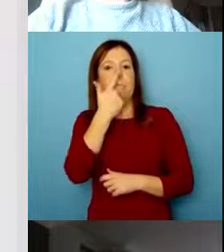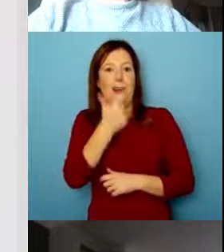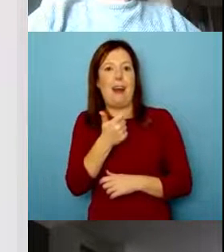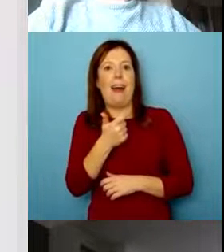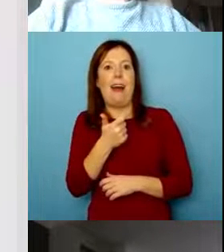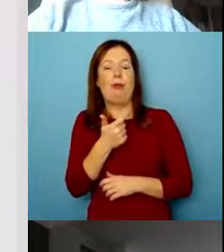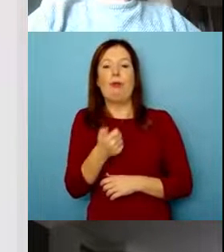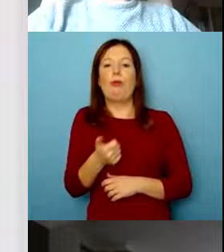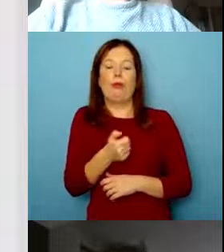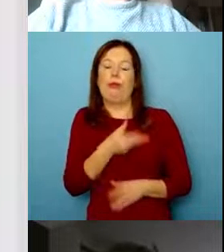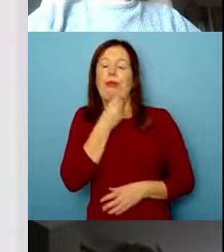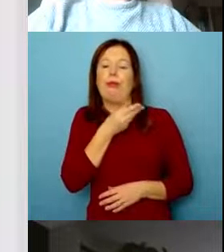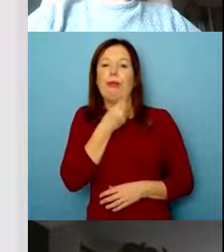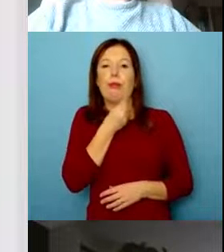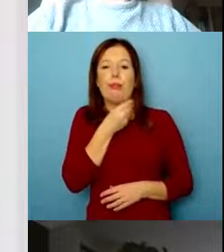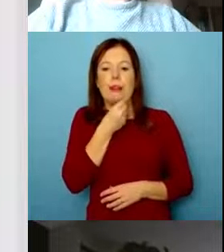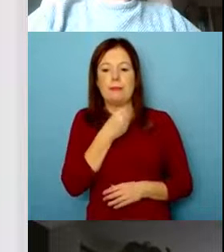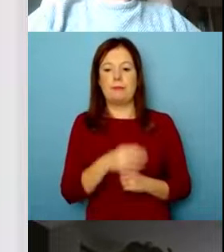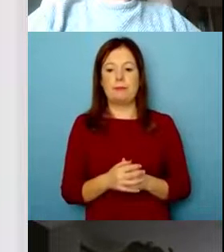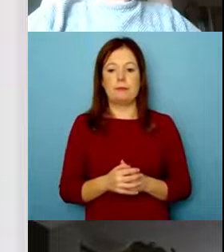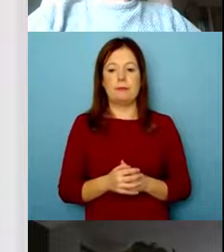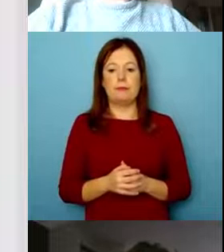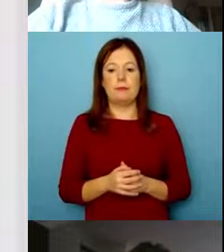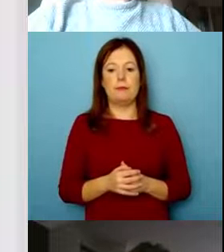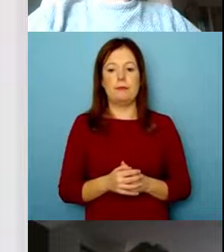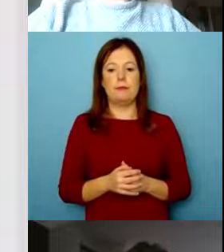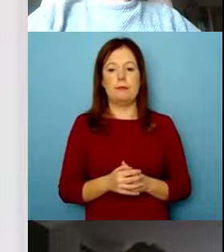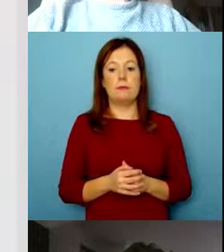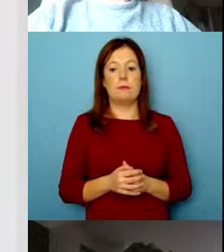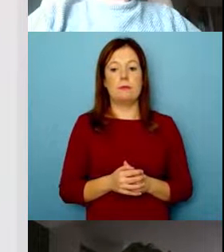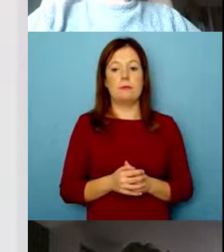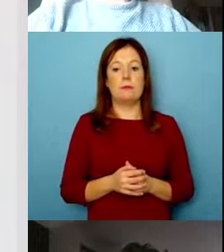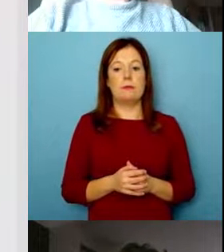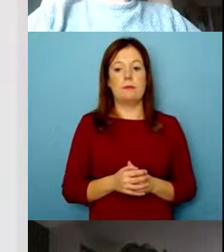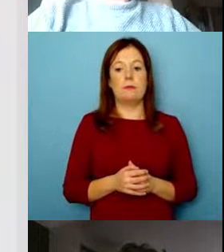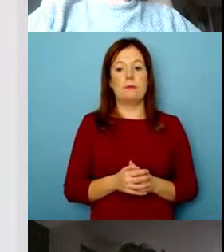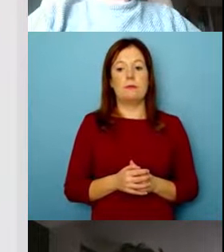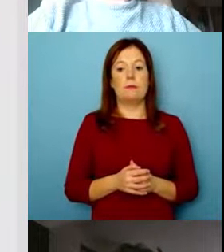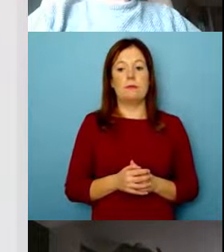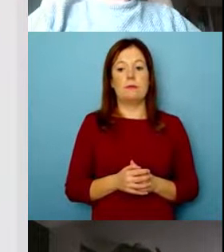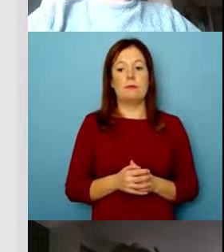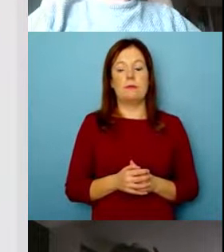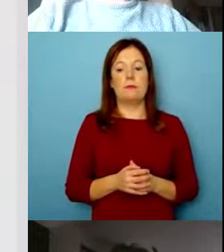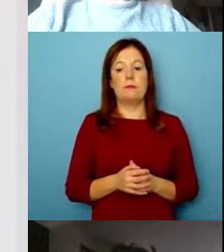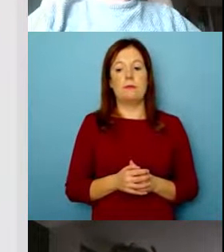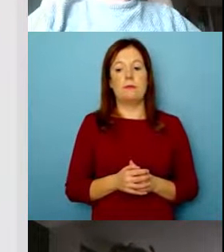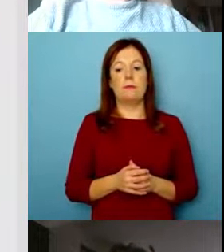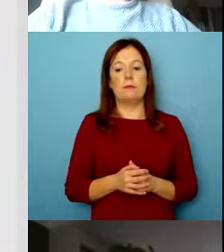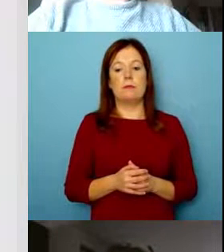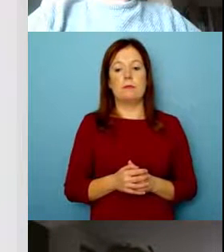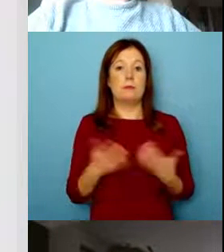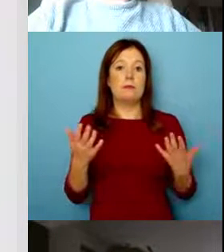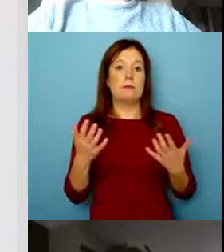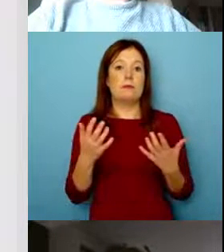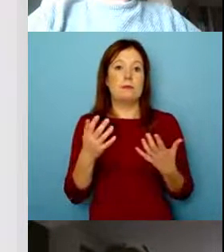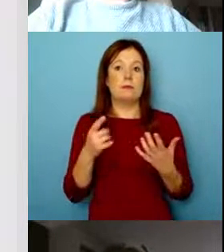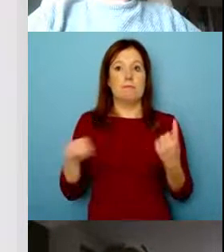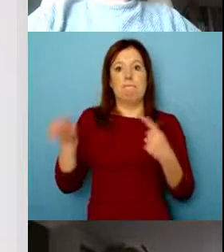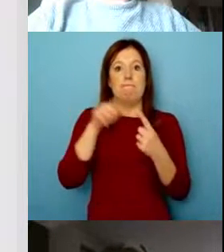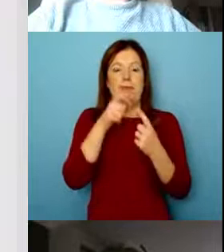do. So the text-to-speech is available on a subset of devices, but still widespread across many different price